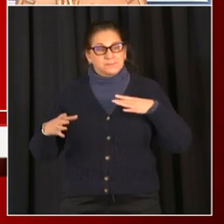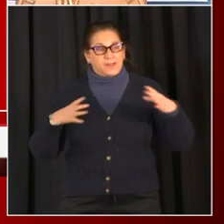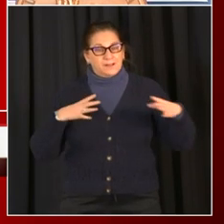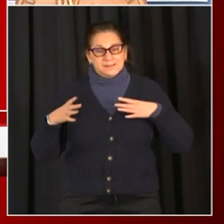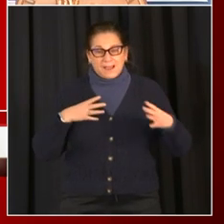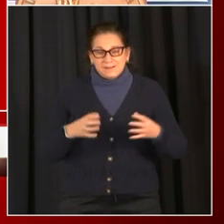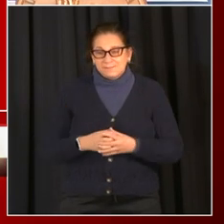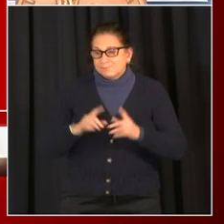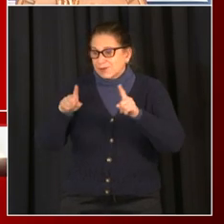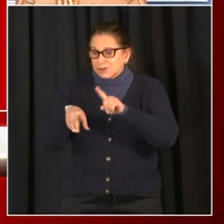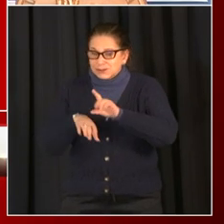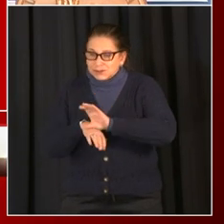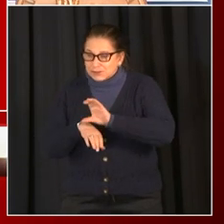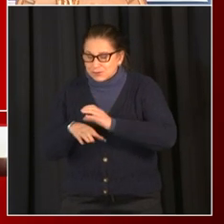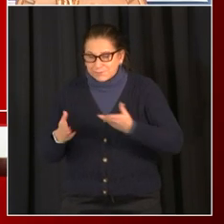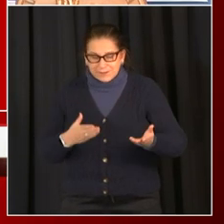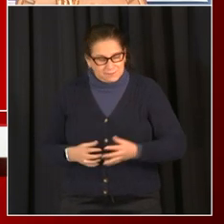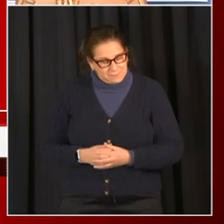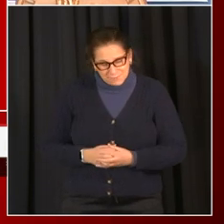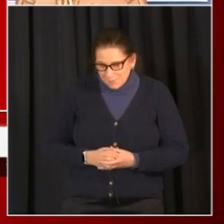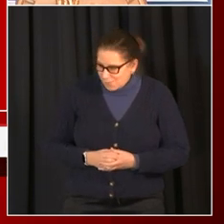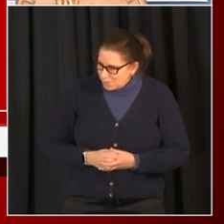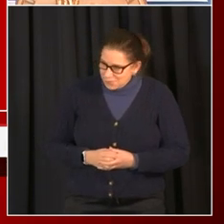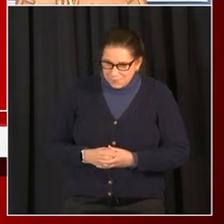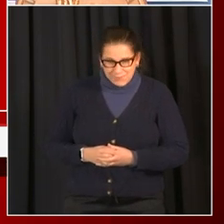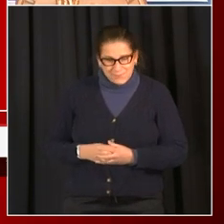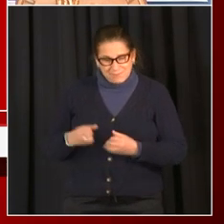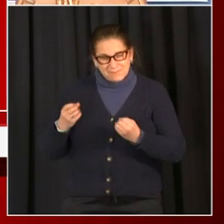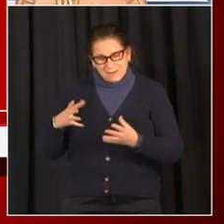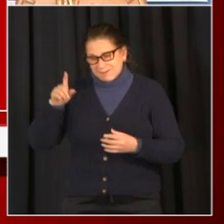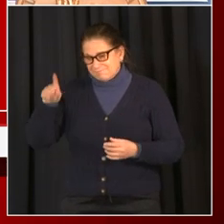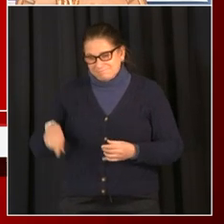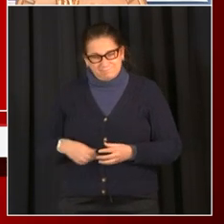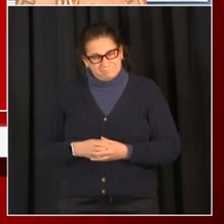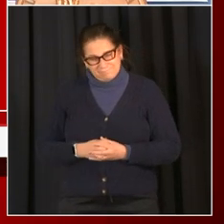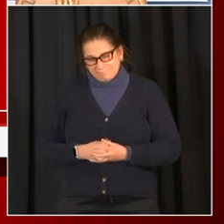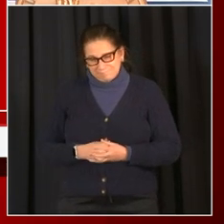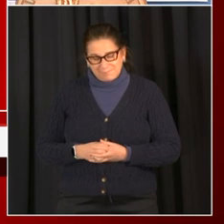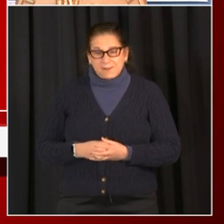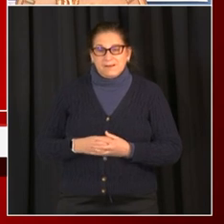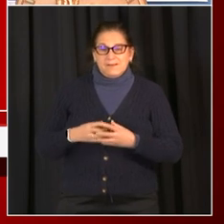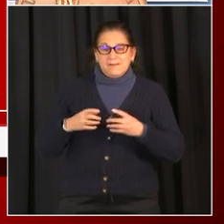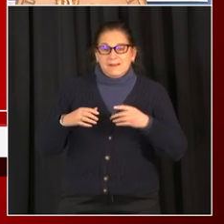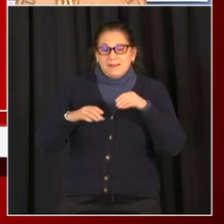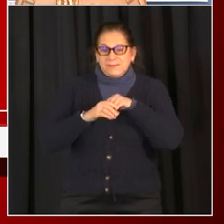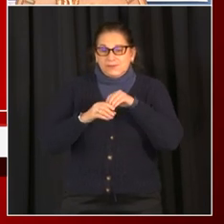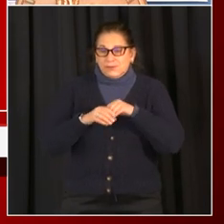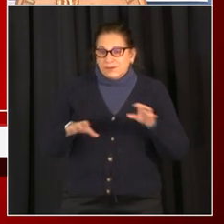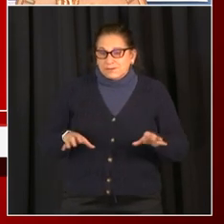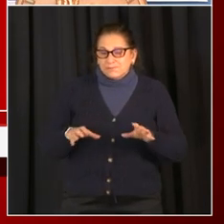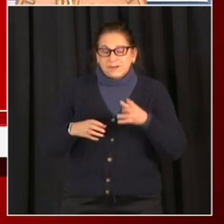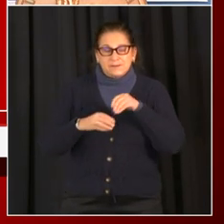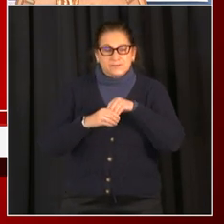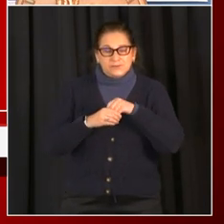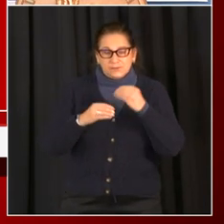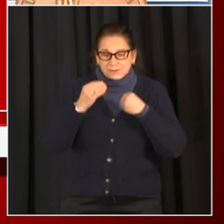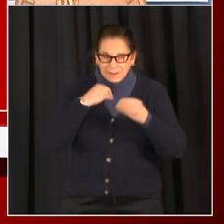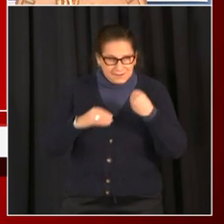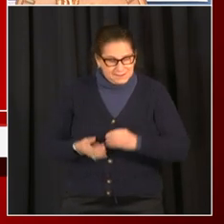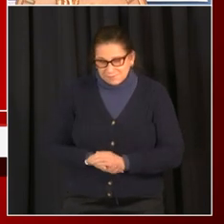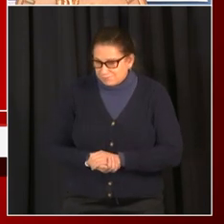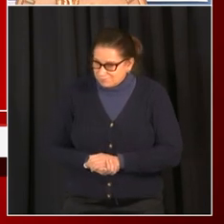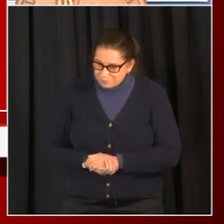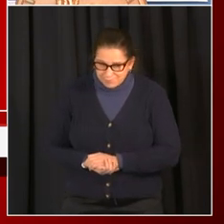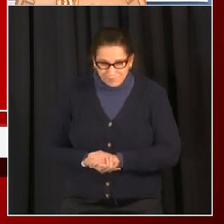and everything in between. Here are some do's and don'ts. Keep in mind the most